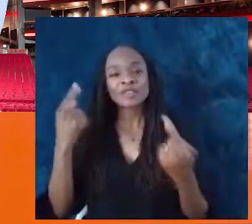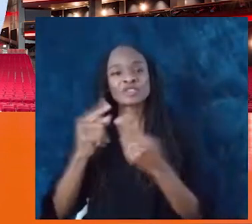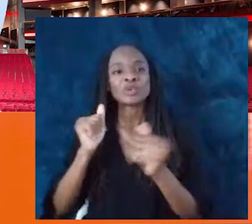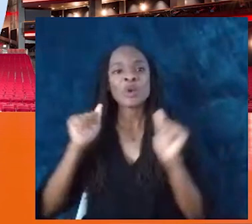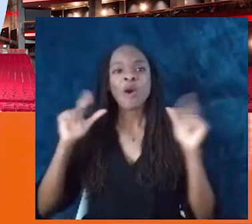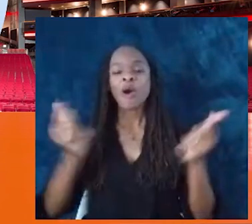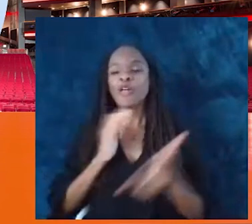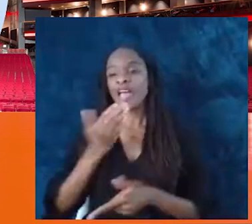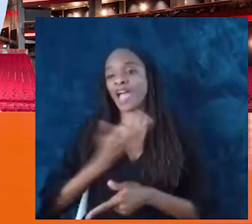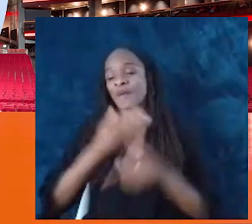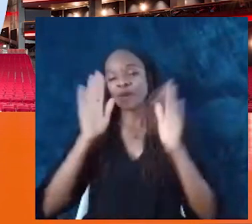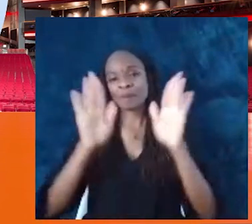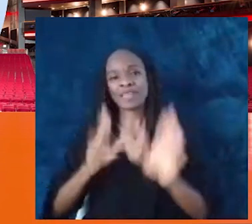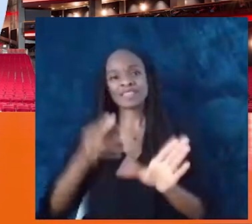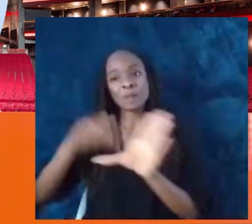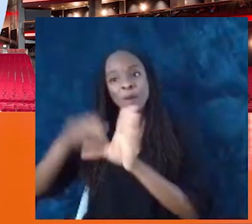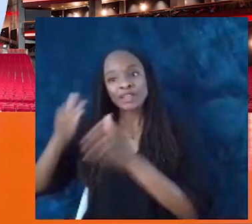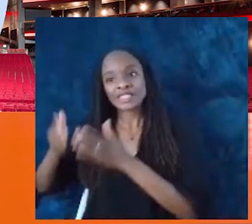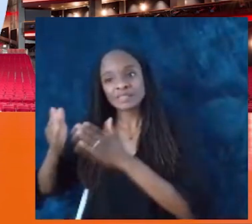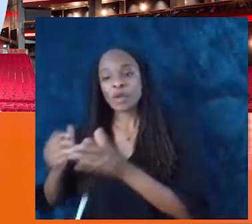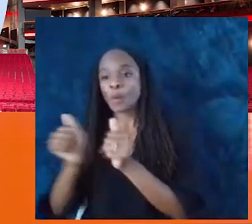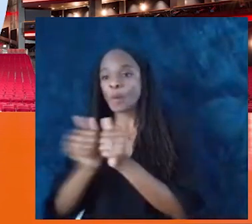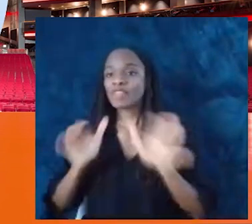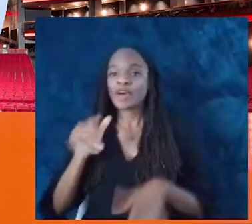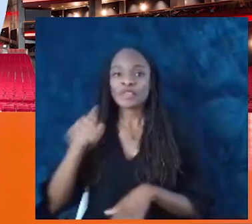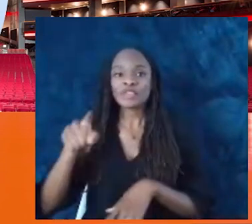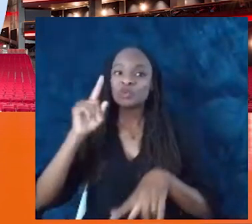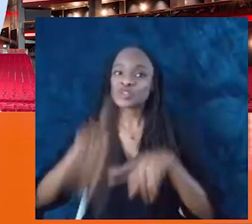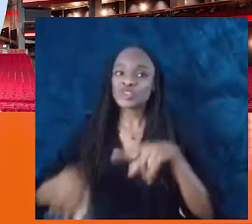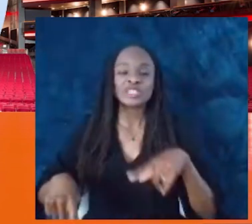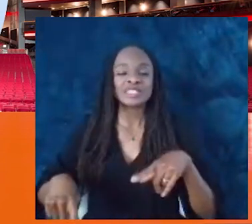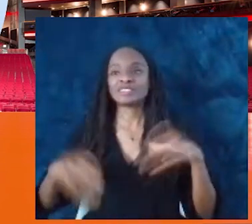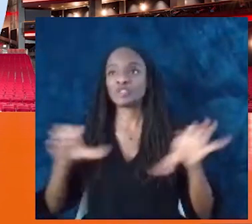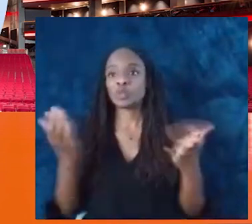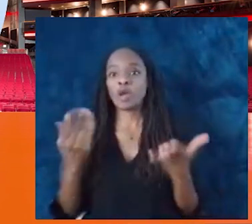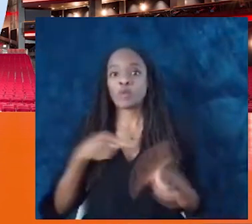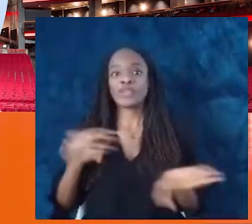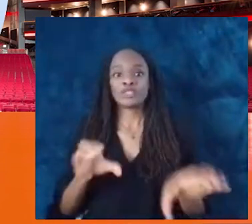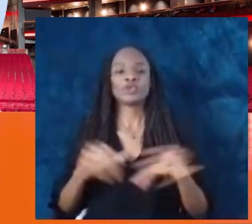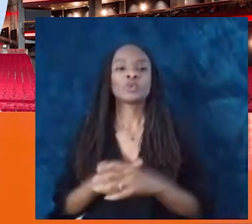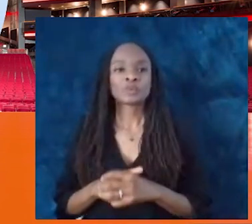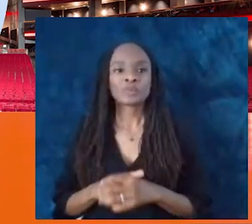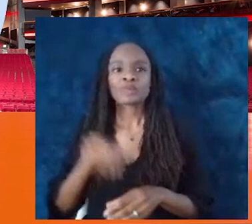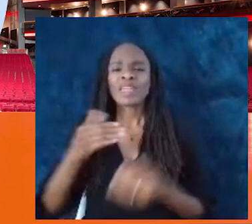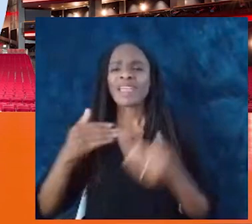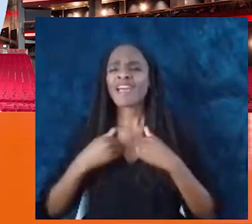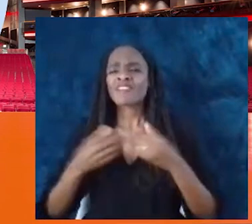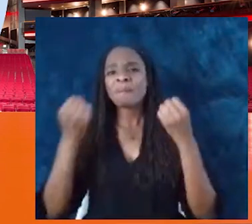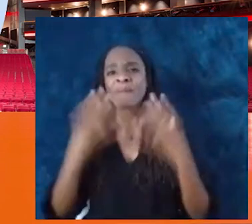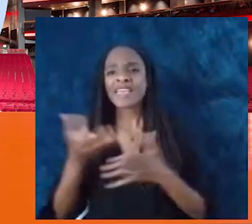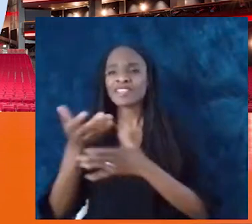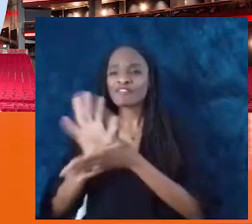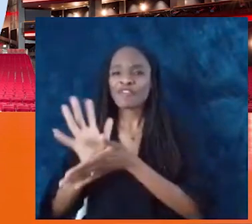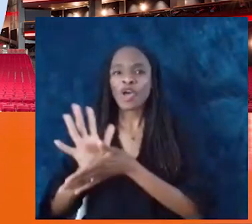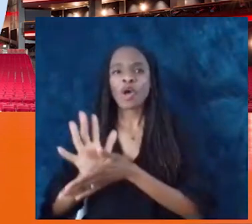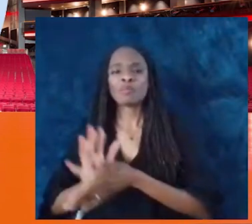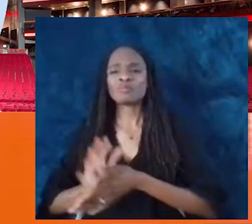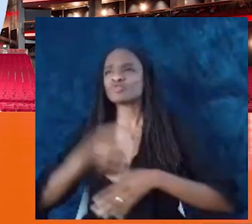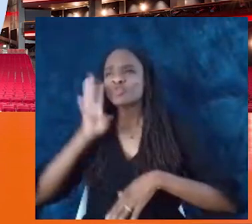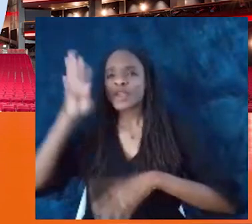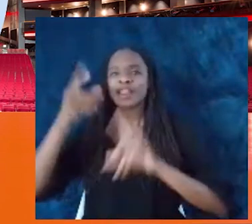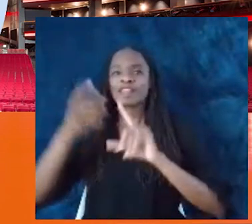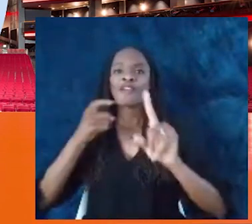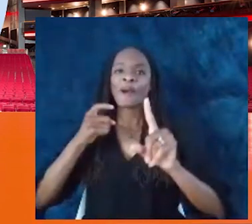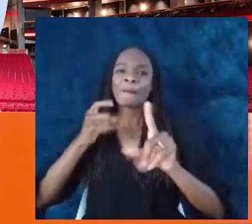amazing participants. Without you, we wouldn't be able to do what we do. You have so many films that are created from all over the